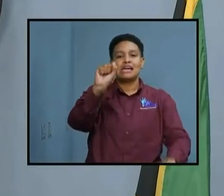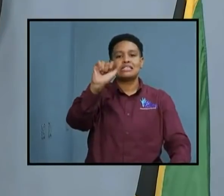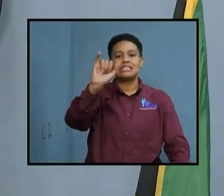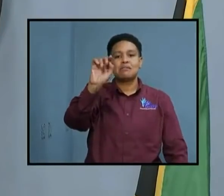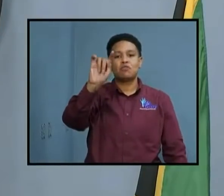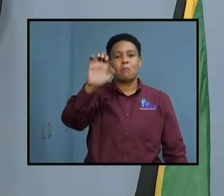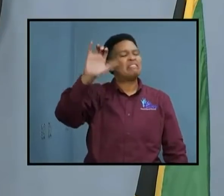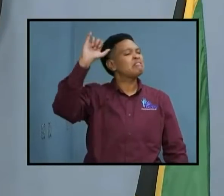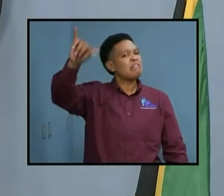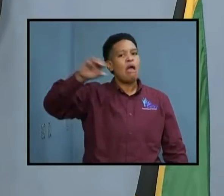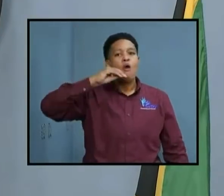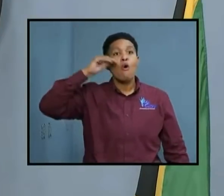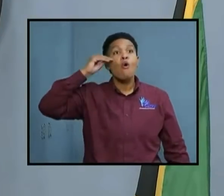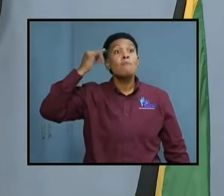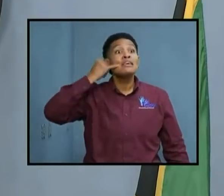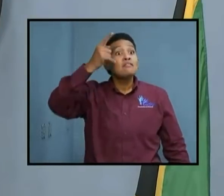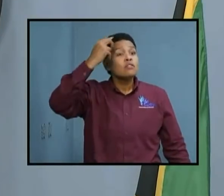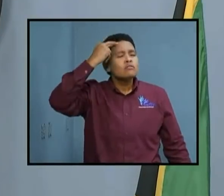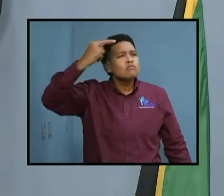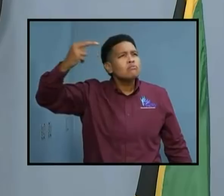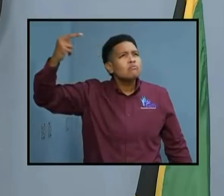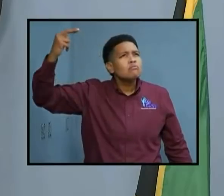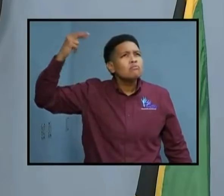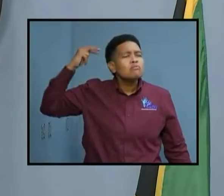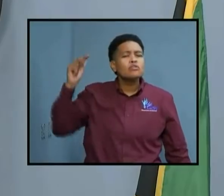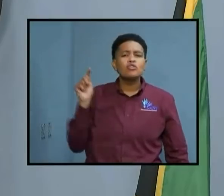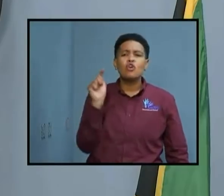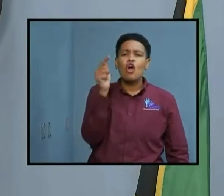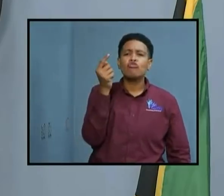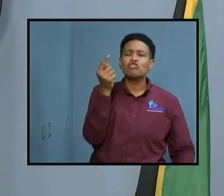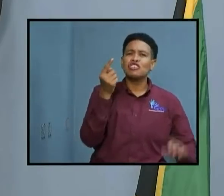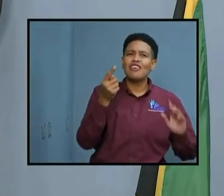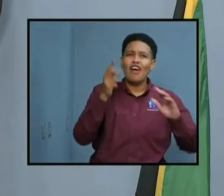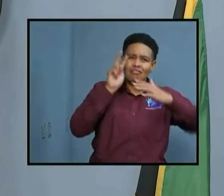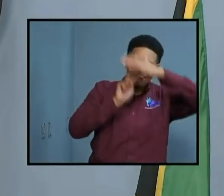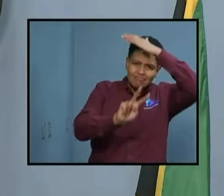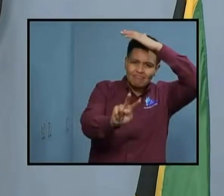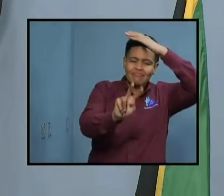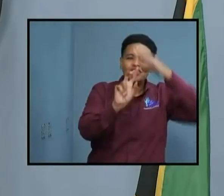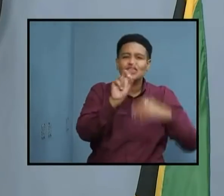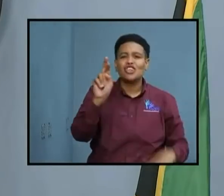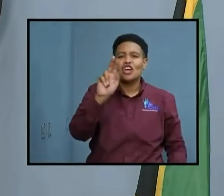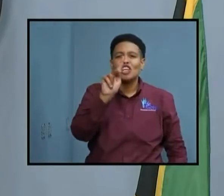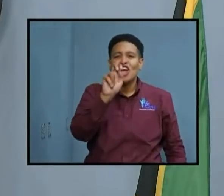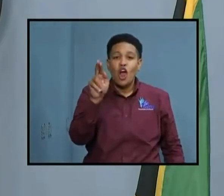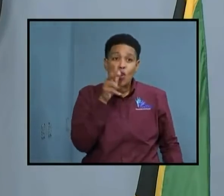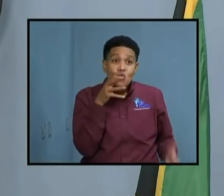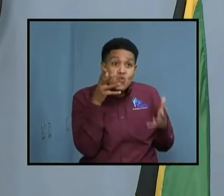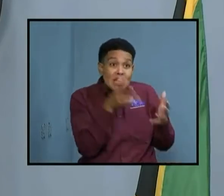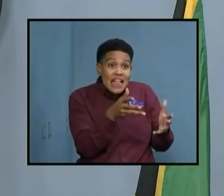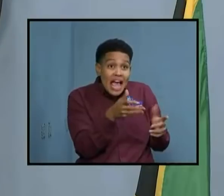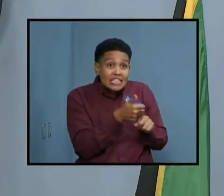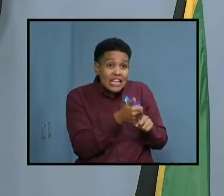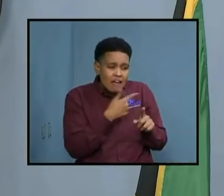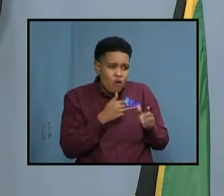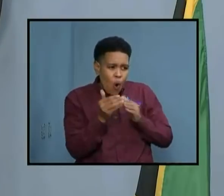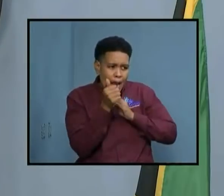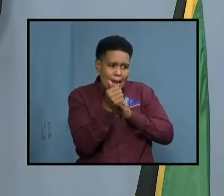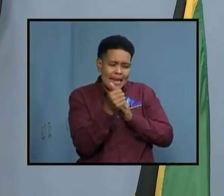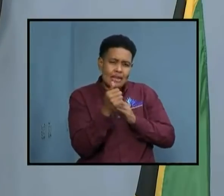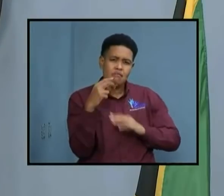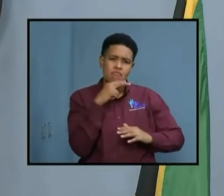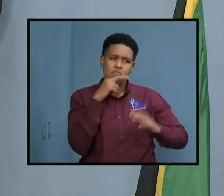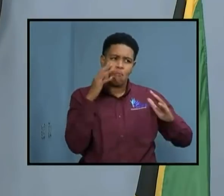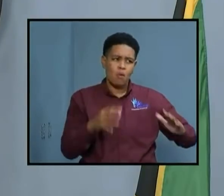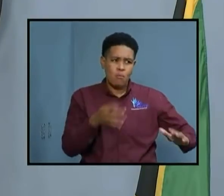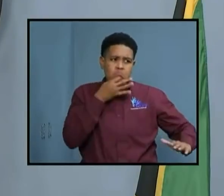you place your minds back to the original modeling that Dr. Webster Carr, who is here, our lead epidemiologist,